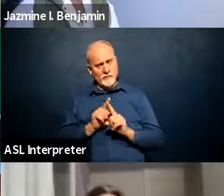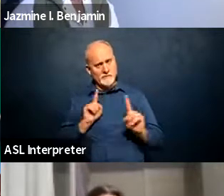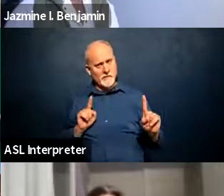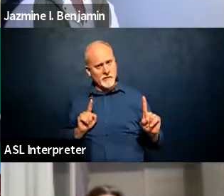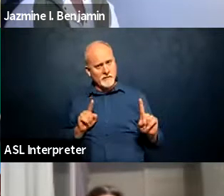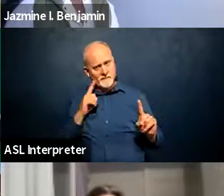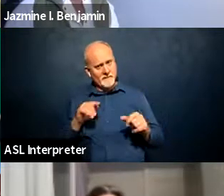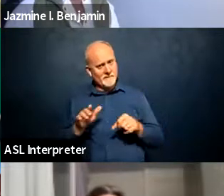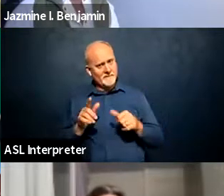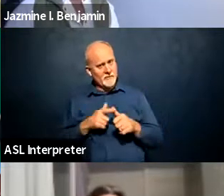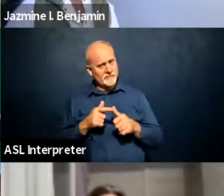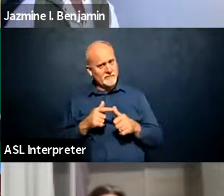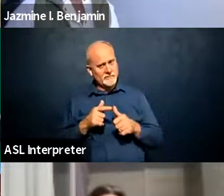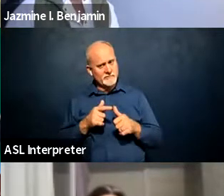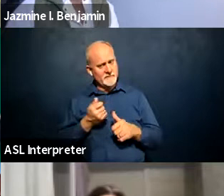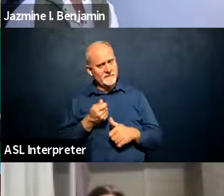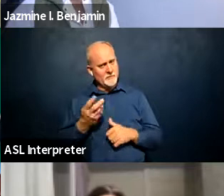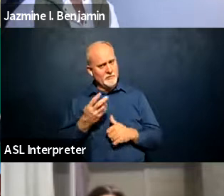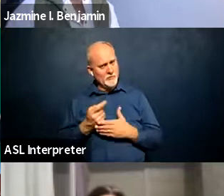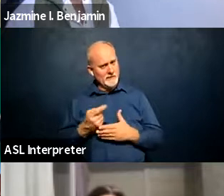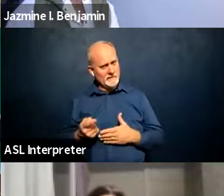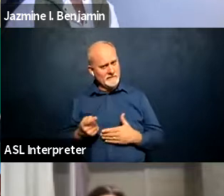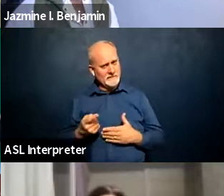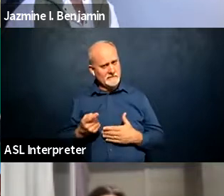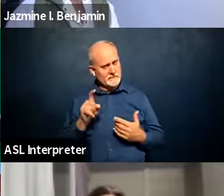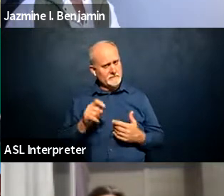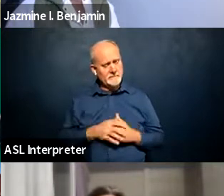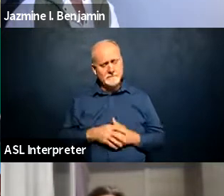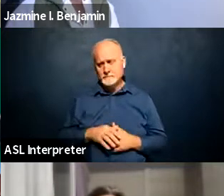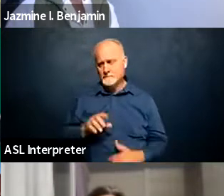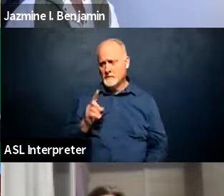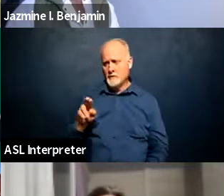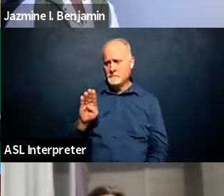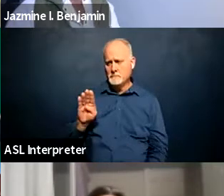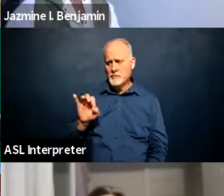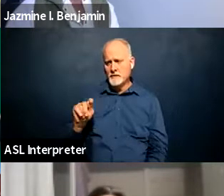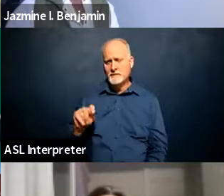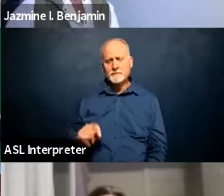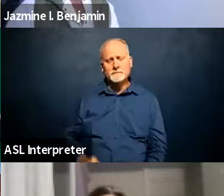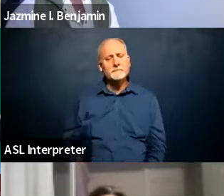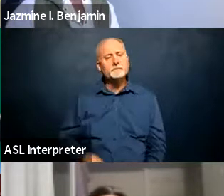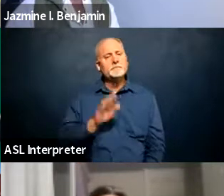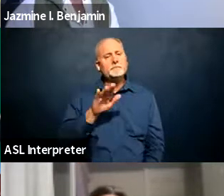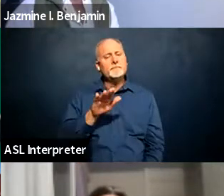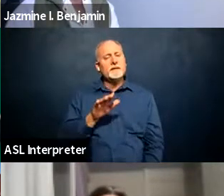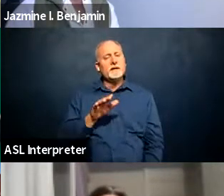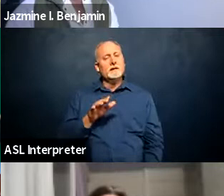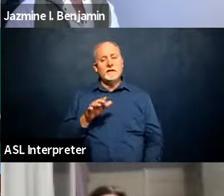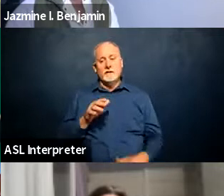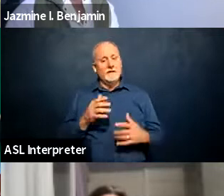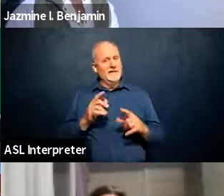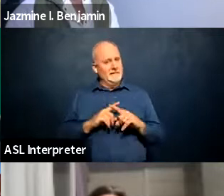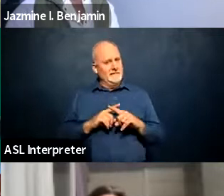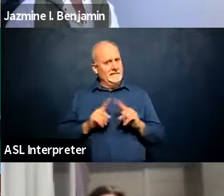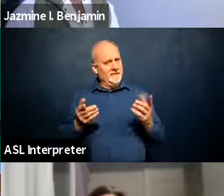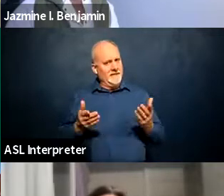for the first few weeks like UA students have been given? So I'll pass that to Dr. Benoit. So the circumstances are pretty different at UA